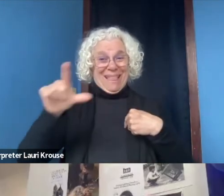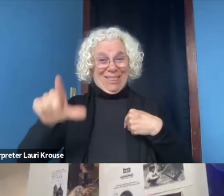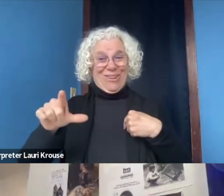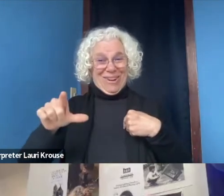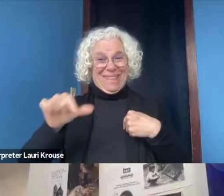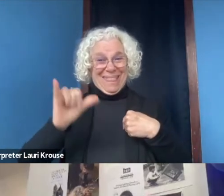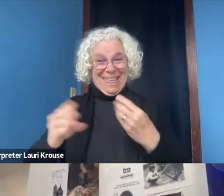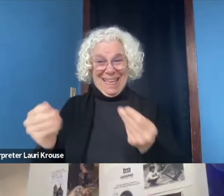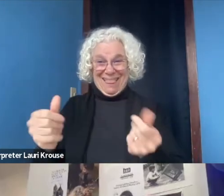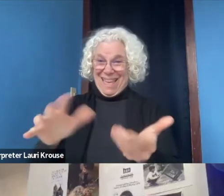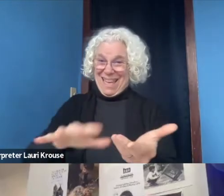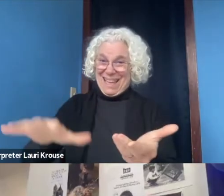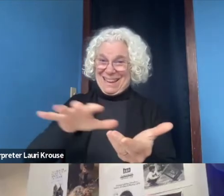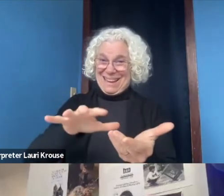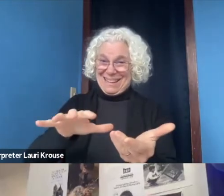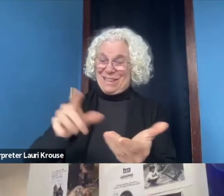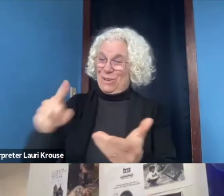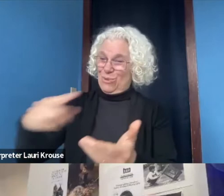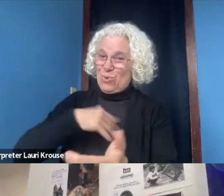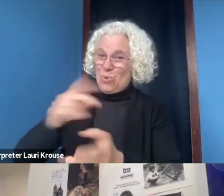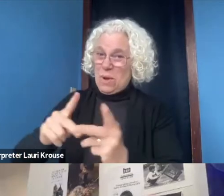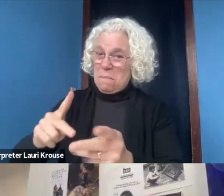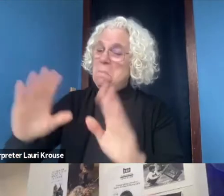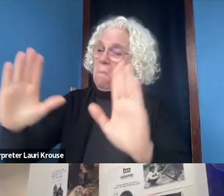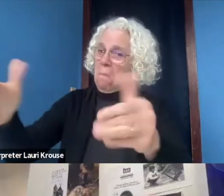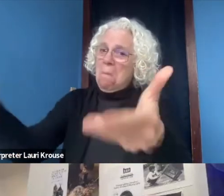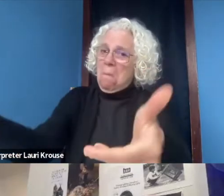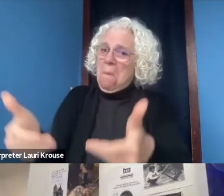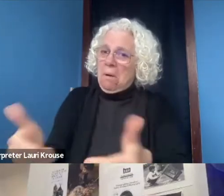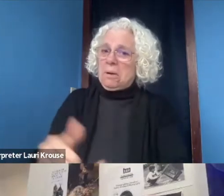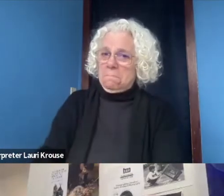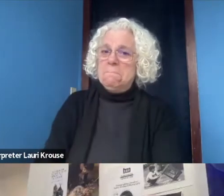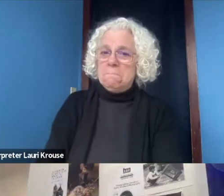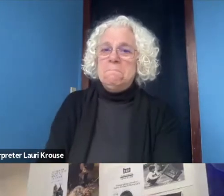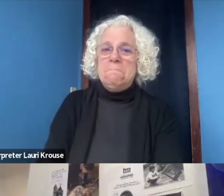that, I welcome you. And